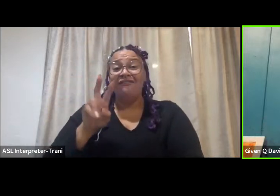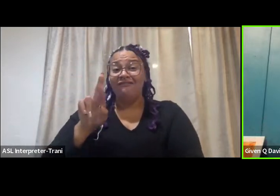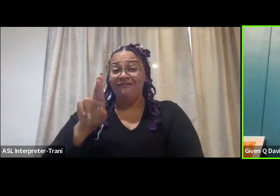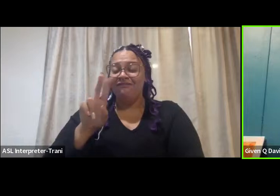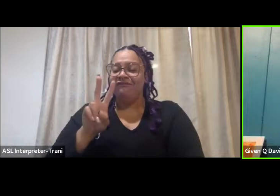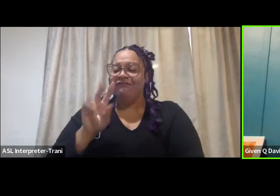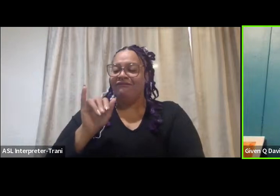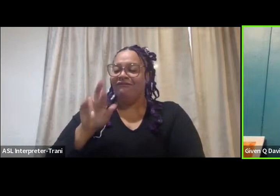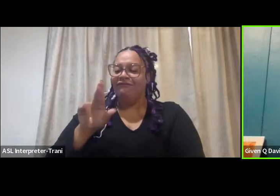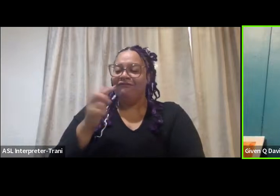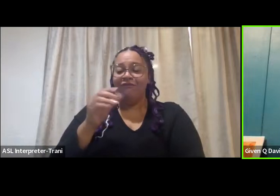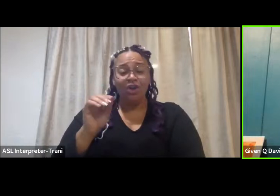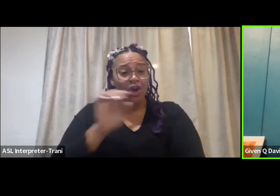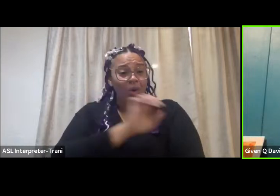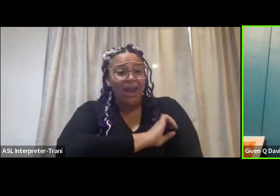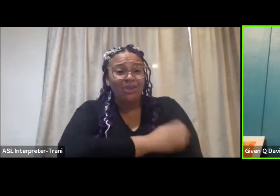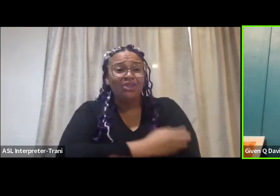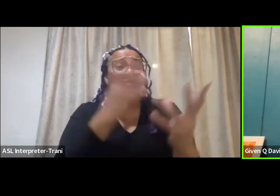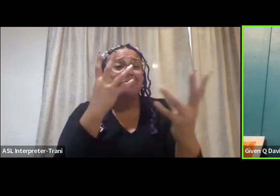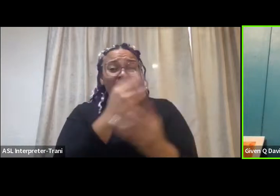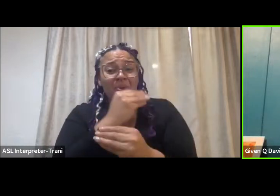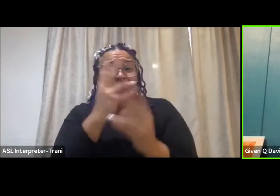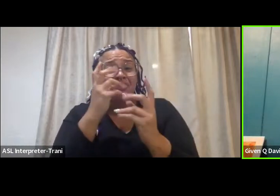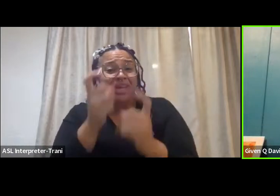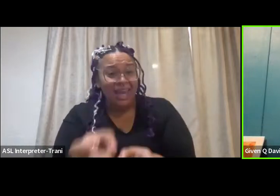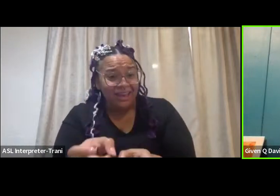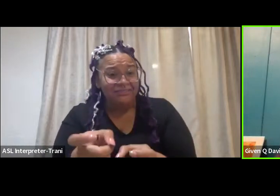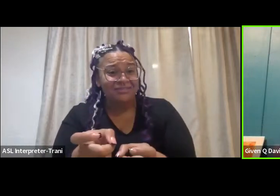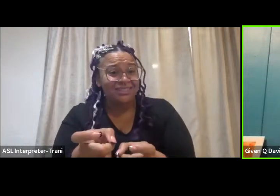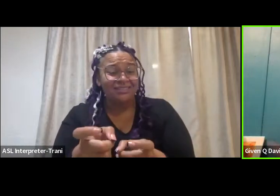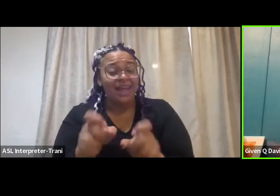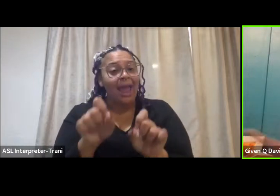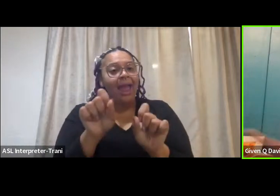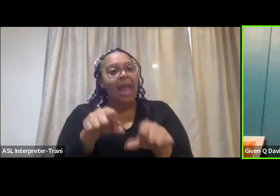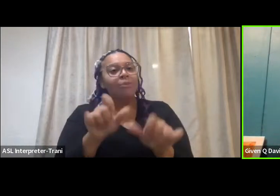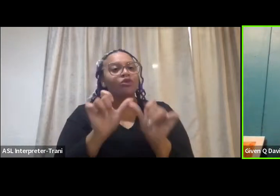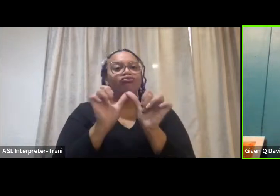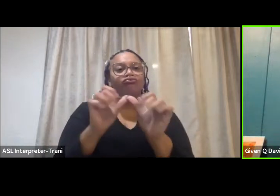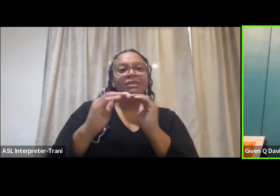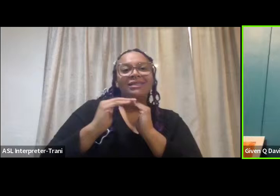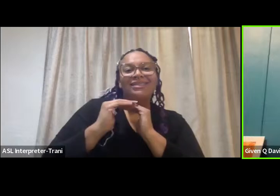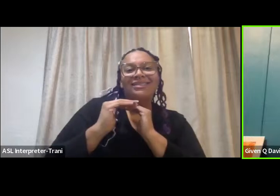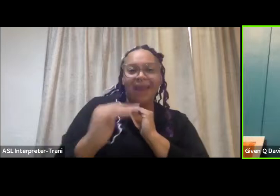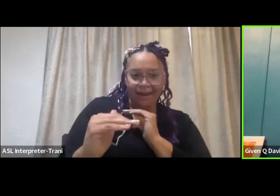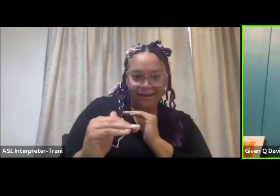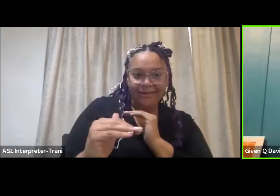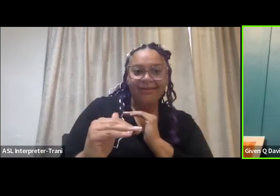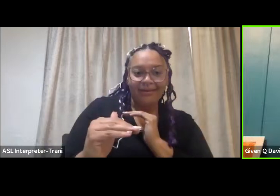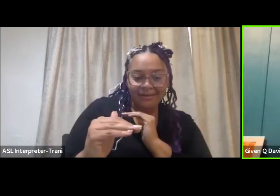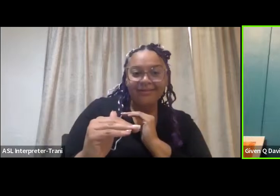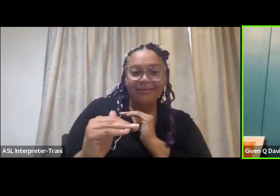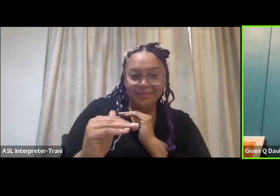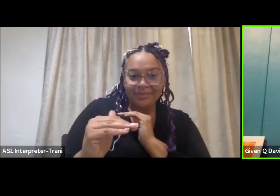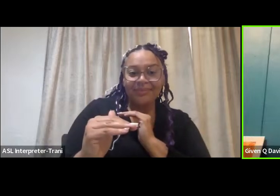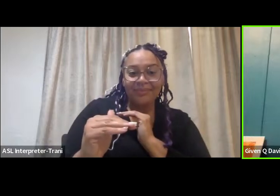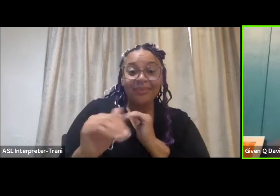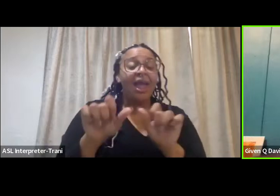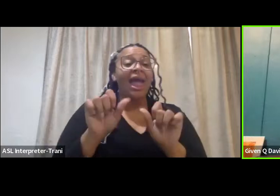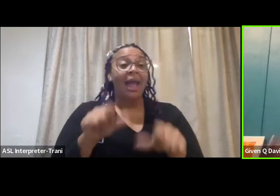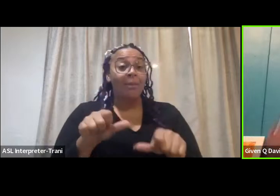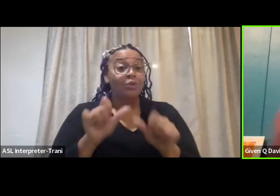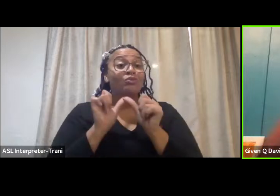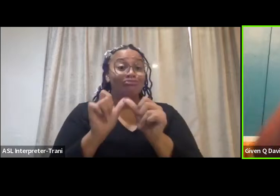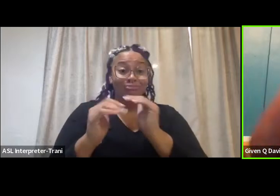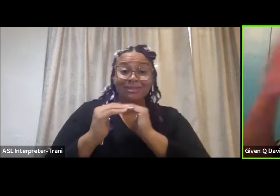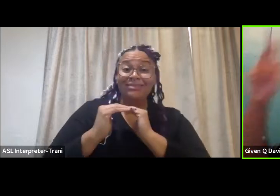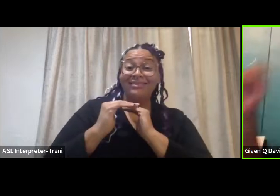is a beautiful gift. Like that is able to sustain it's able to